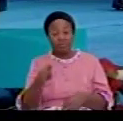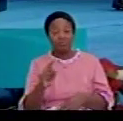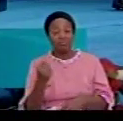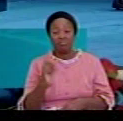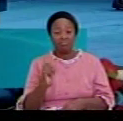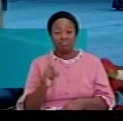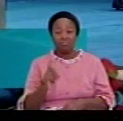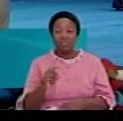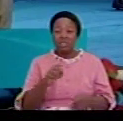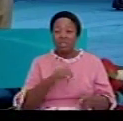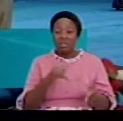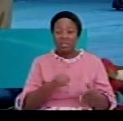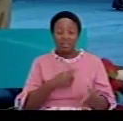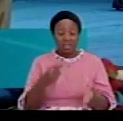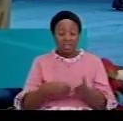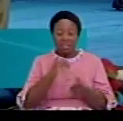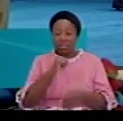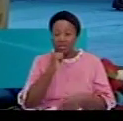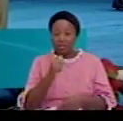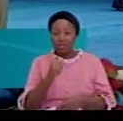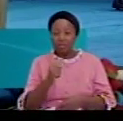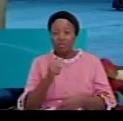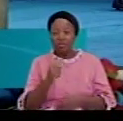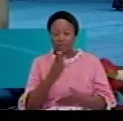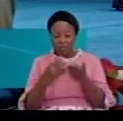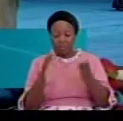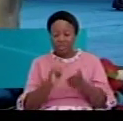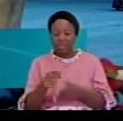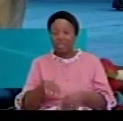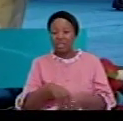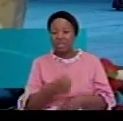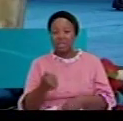This is not something a preacher can do for you.